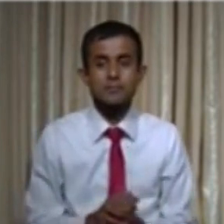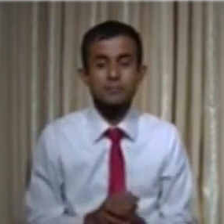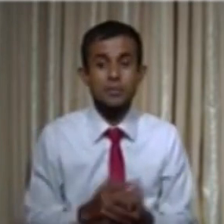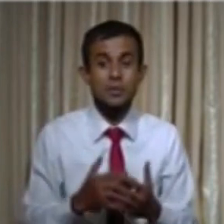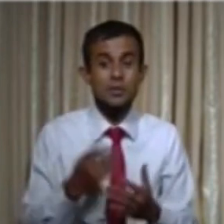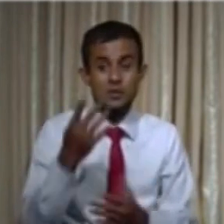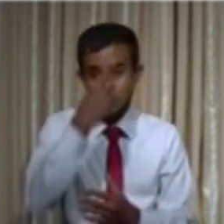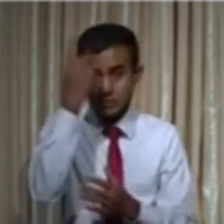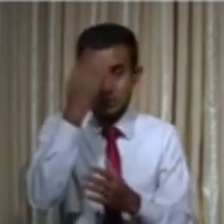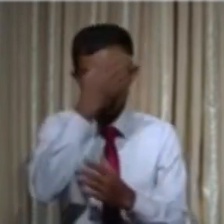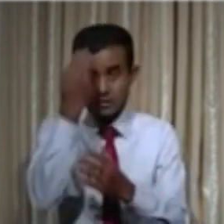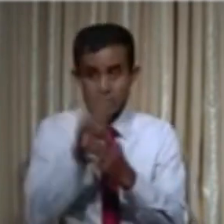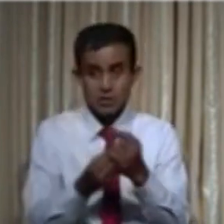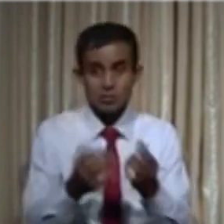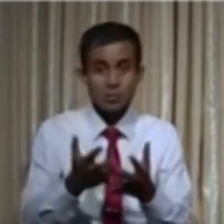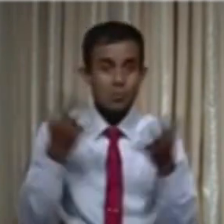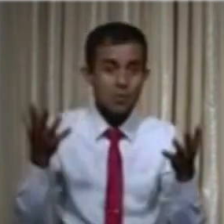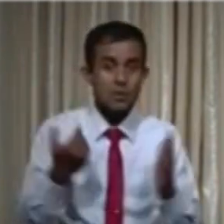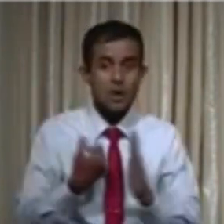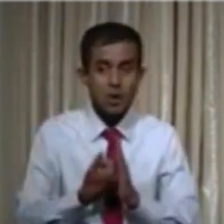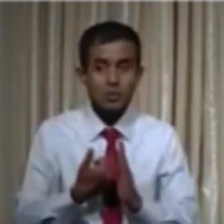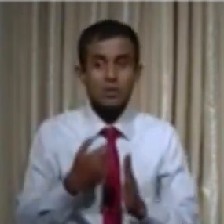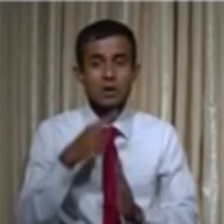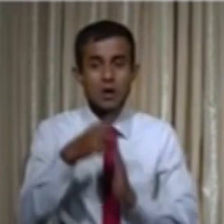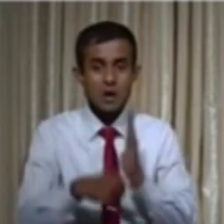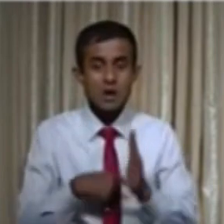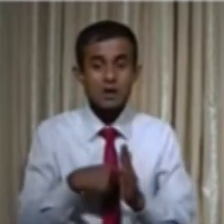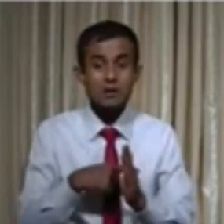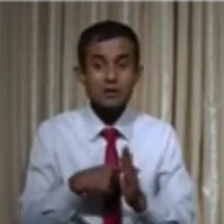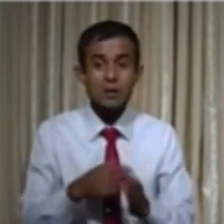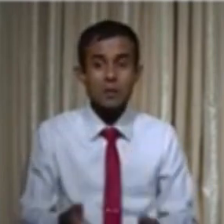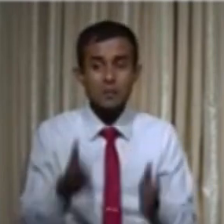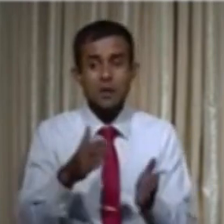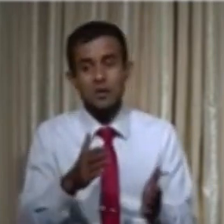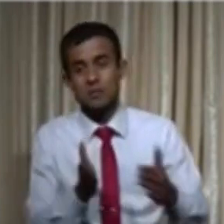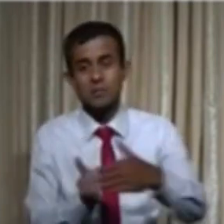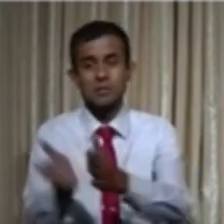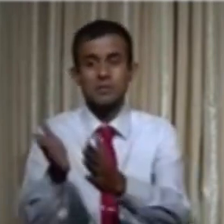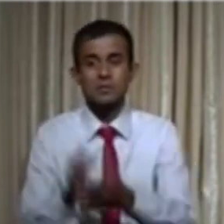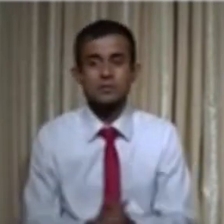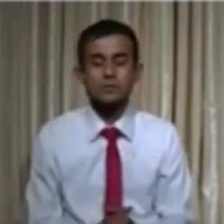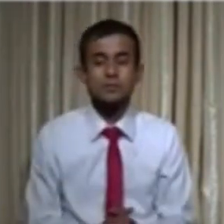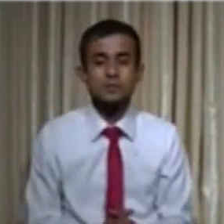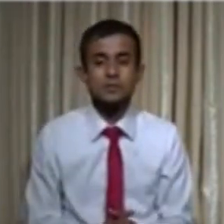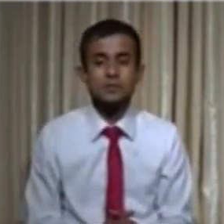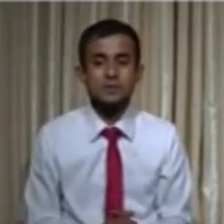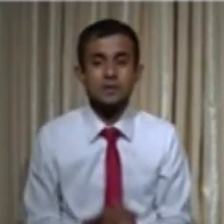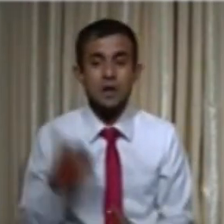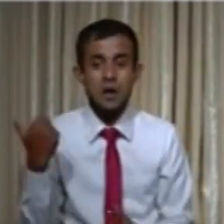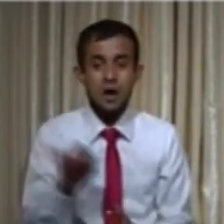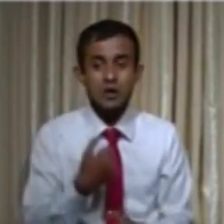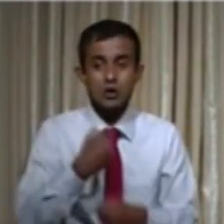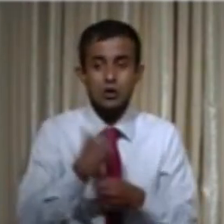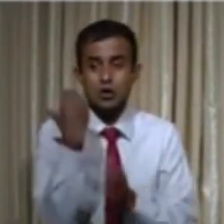own nations within this country, reflecting that in a new constitution, Honourable Member, please